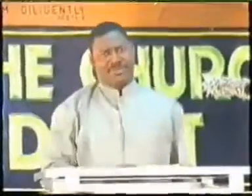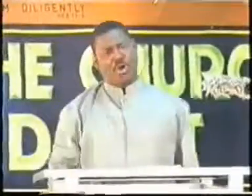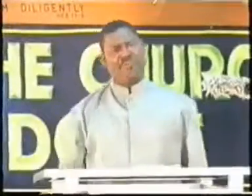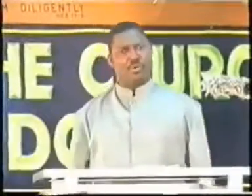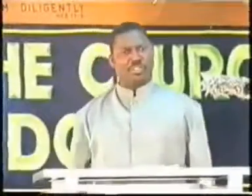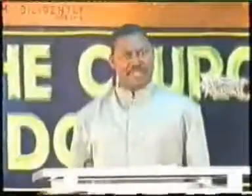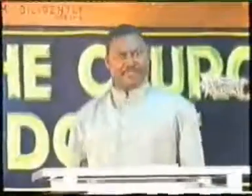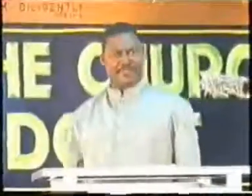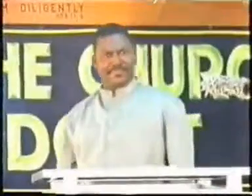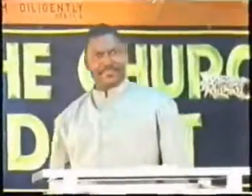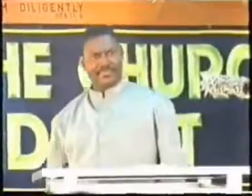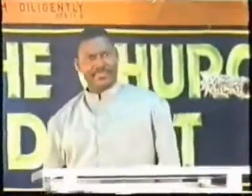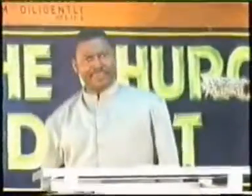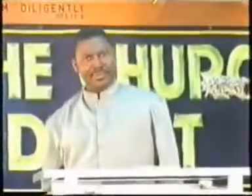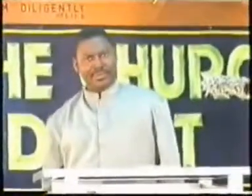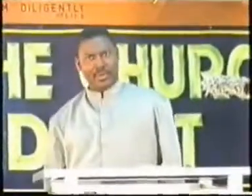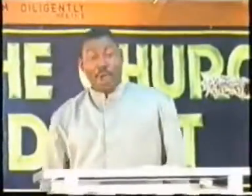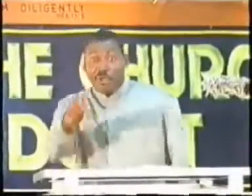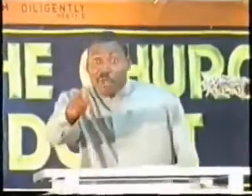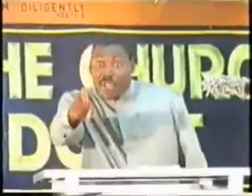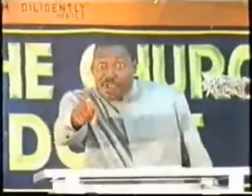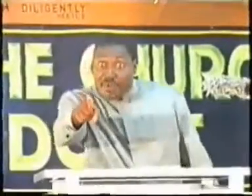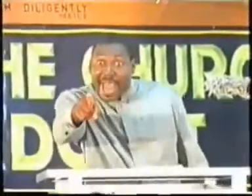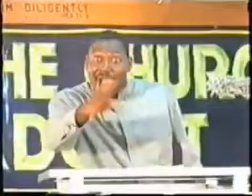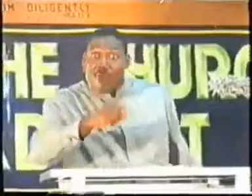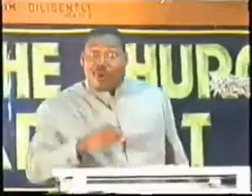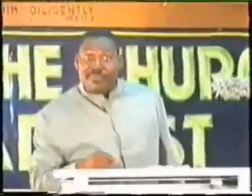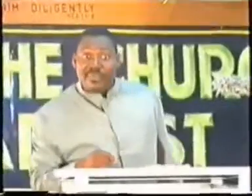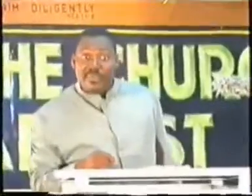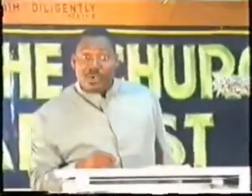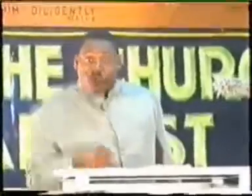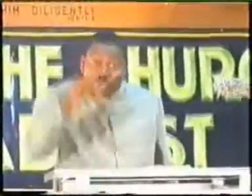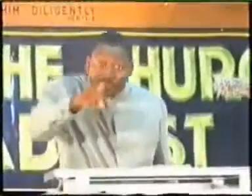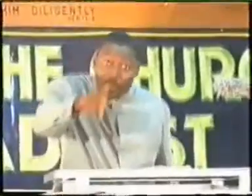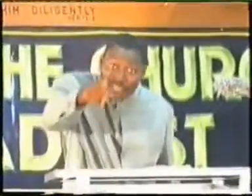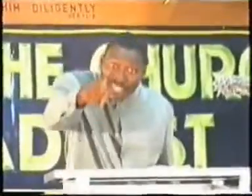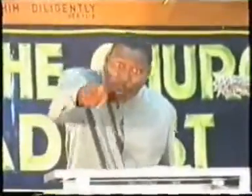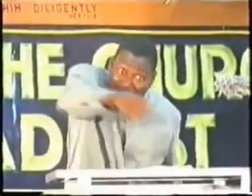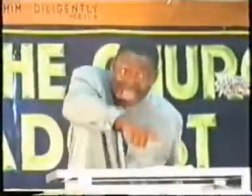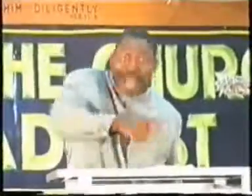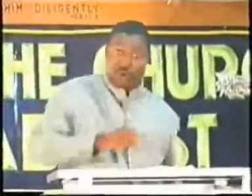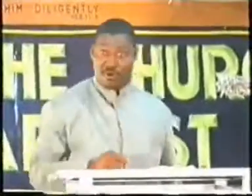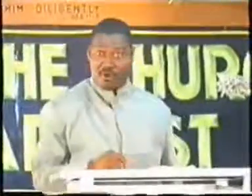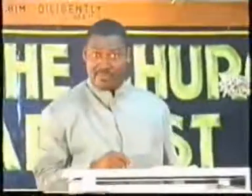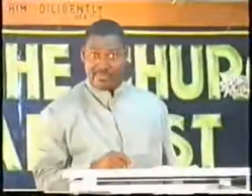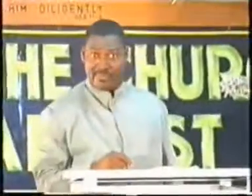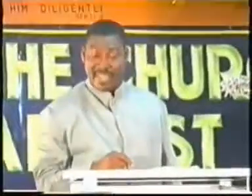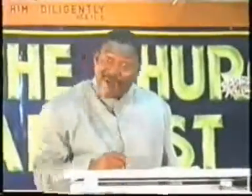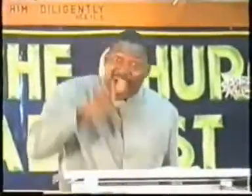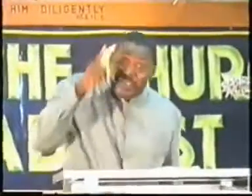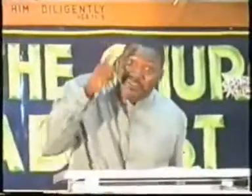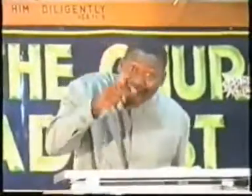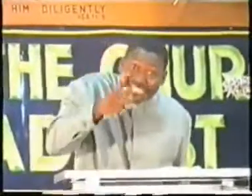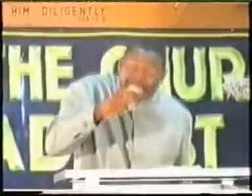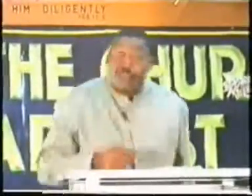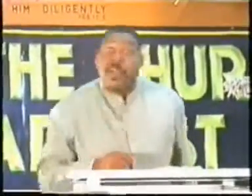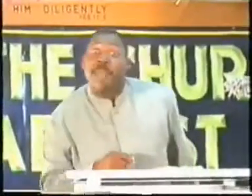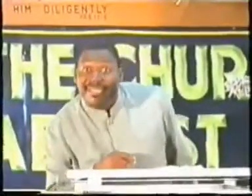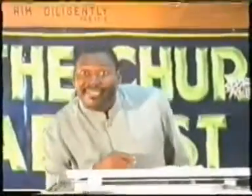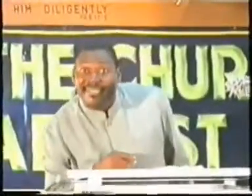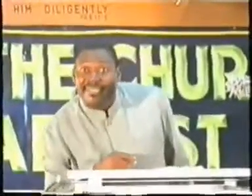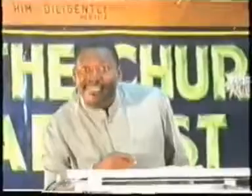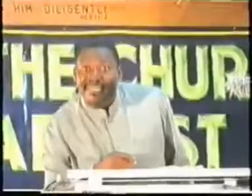no. Odofo uti me. Why is also for no dada? Also for one is a wood ada and crop. Now, are you ready